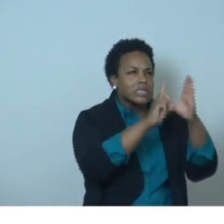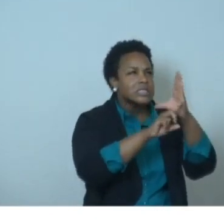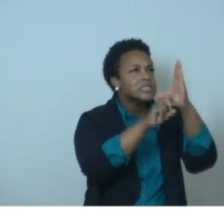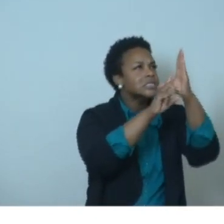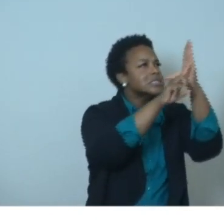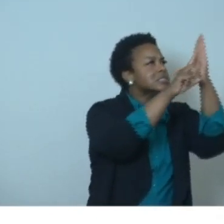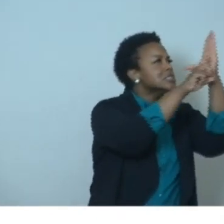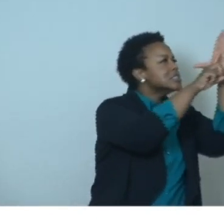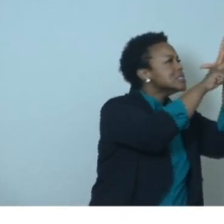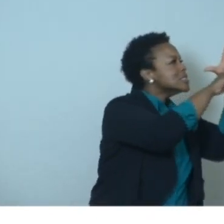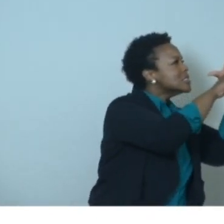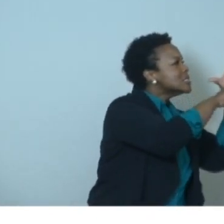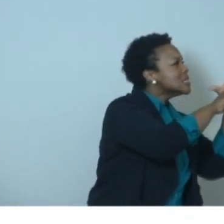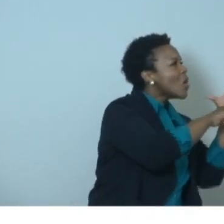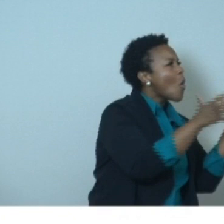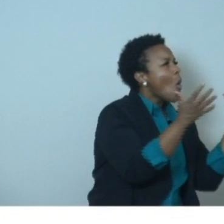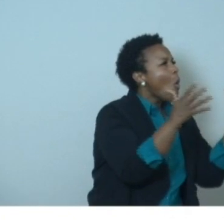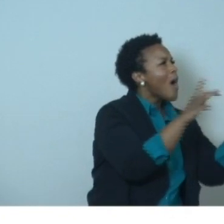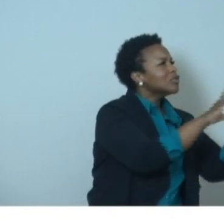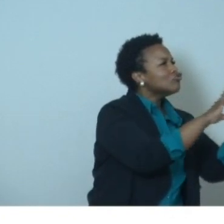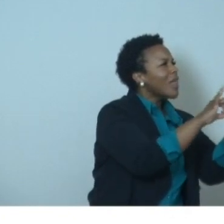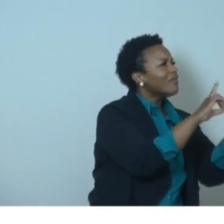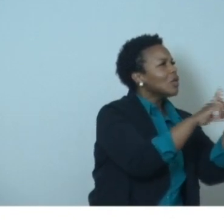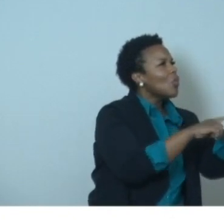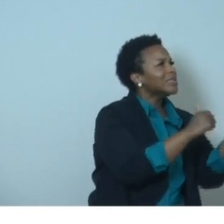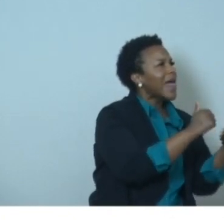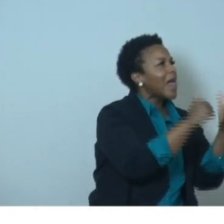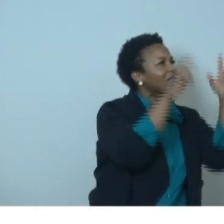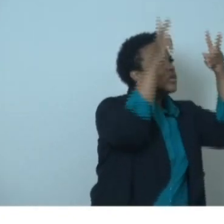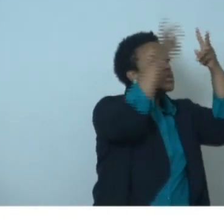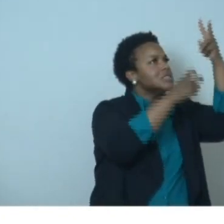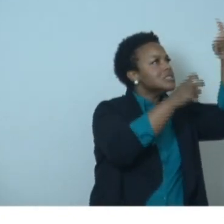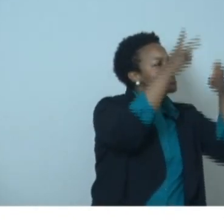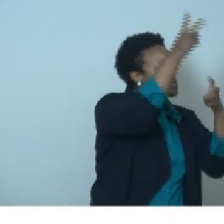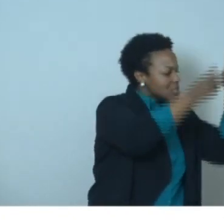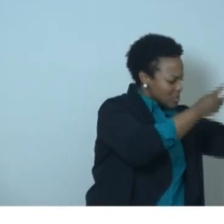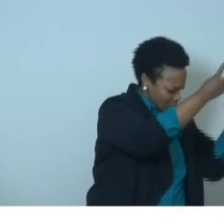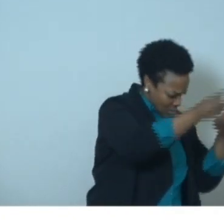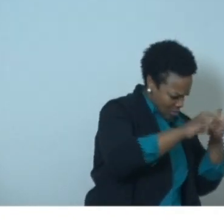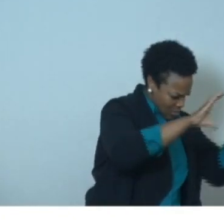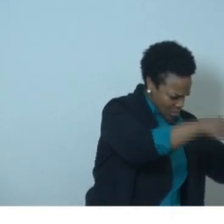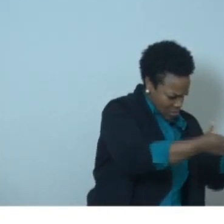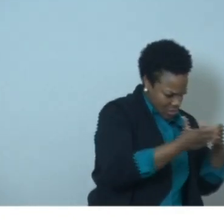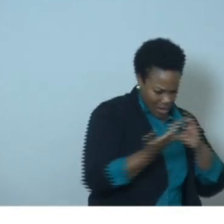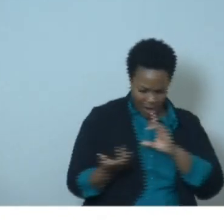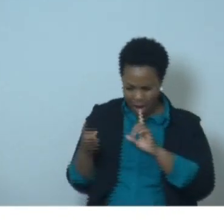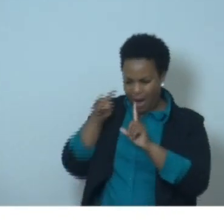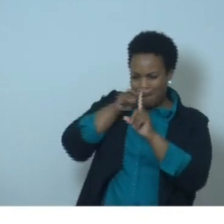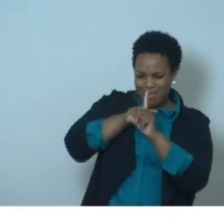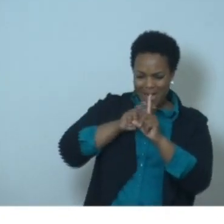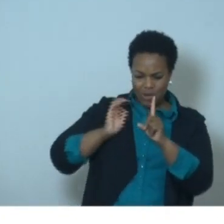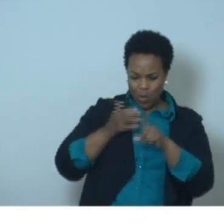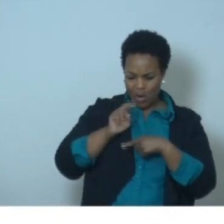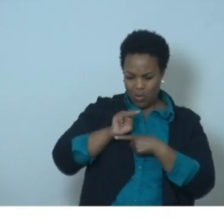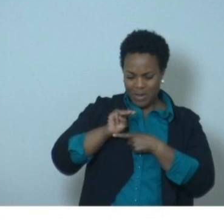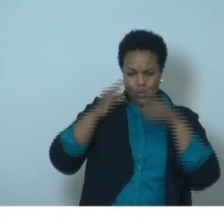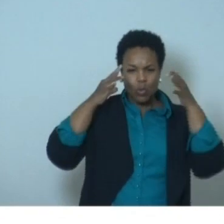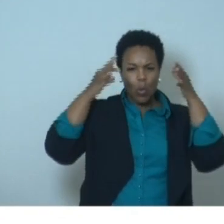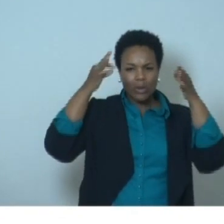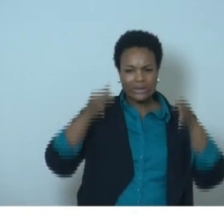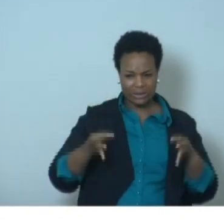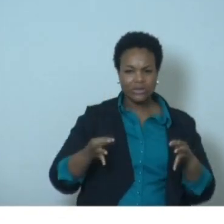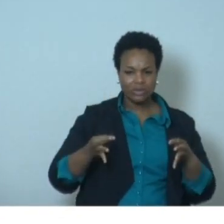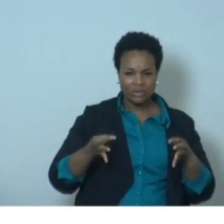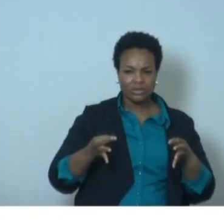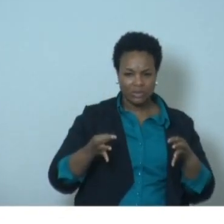and relevant and evidence-based and apply it in meaningful ways to the decisions that we make here based on the